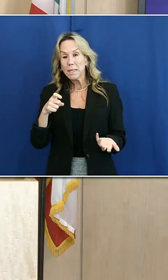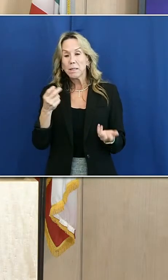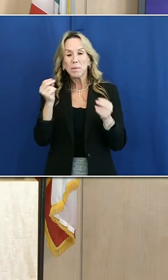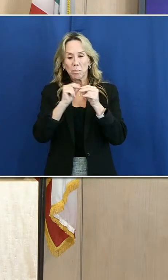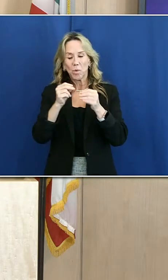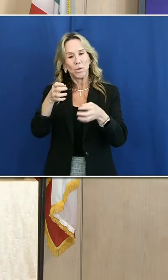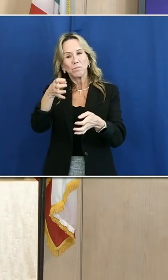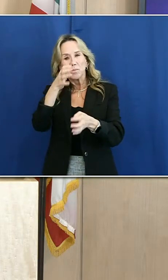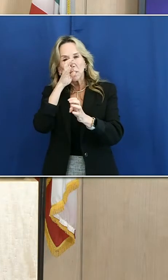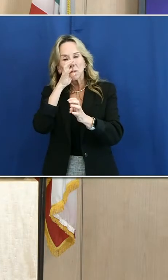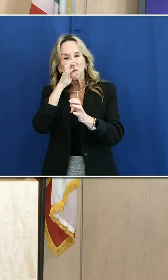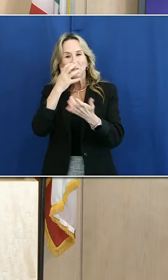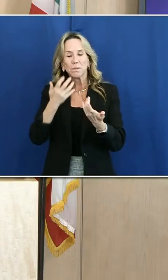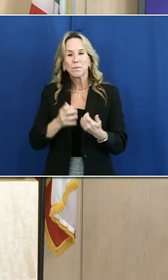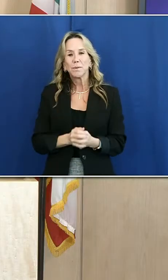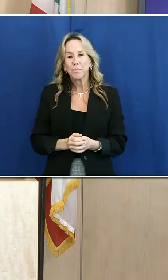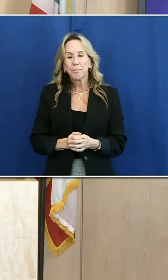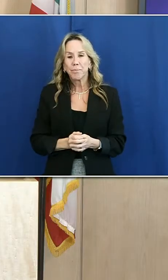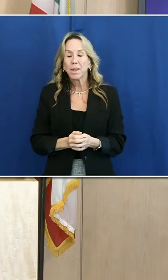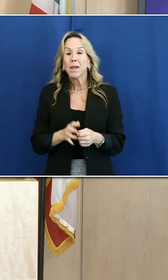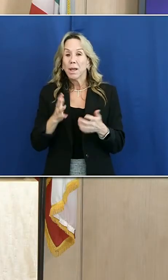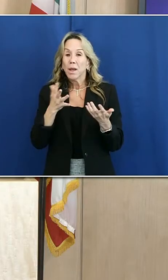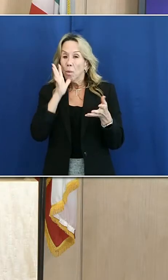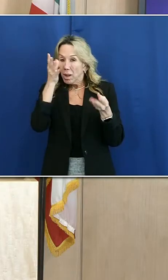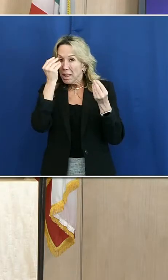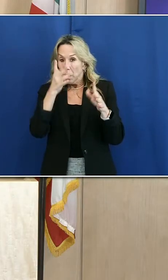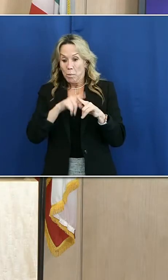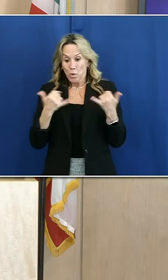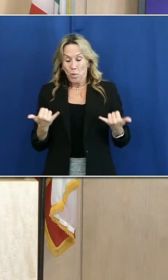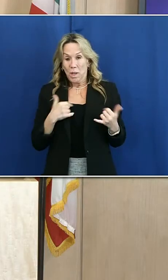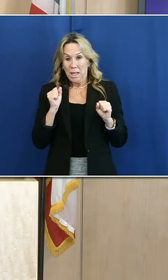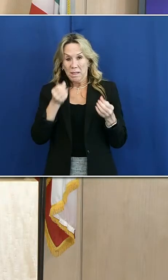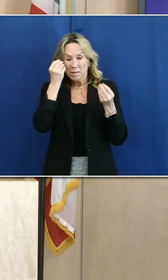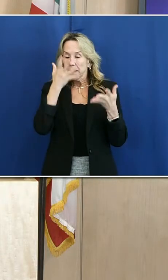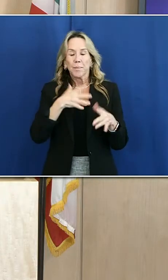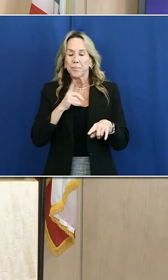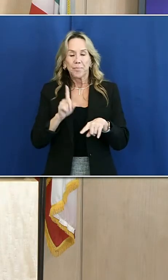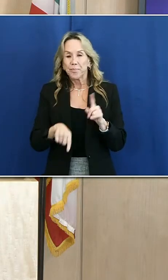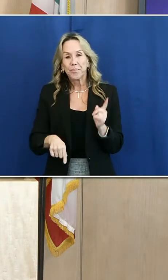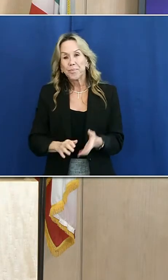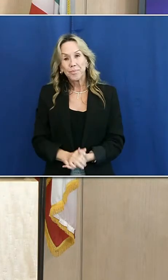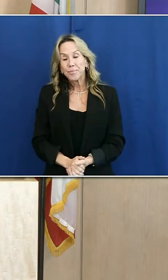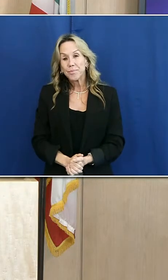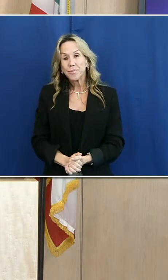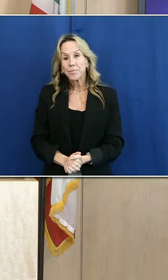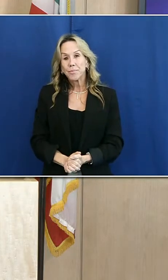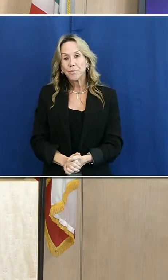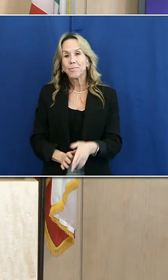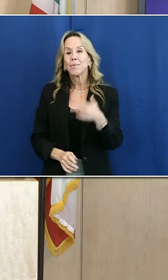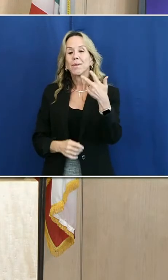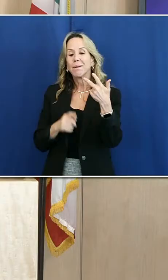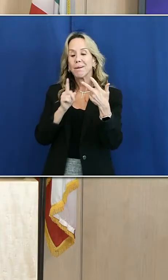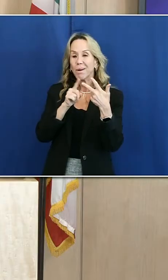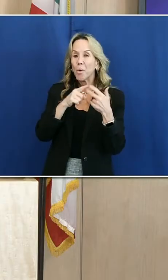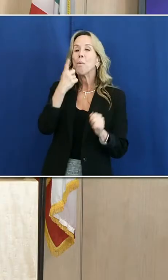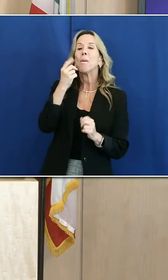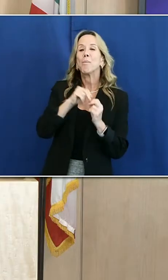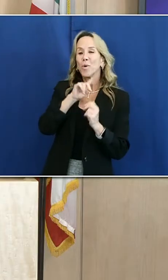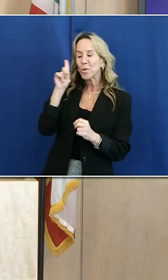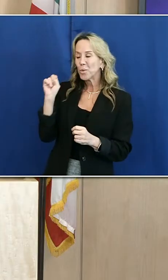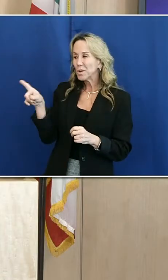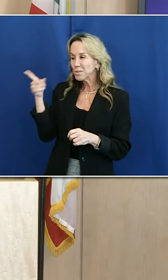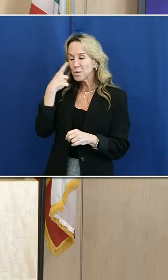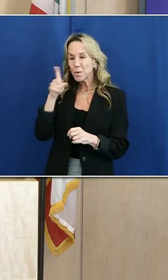more restrictive. I just can't tell you what that will be today and right now. Okay, one more if I may. In terms